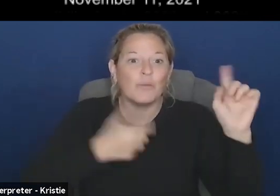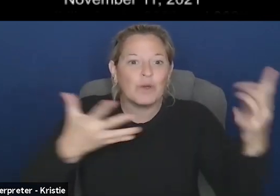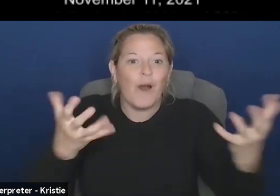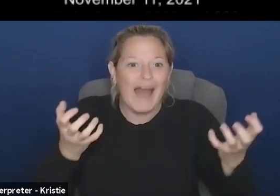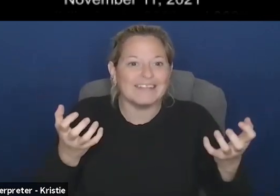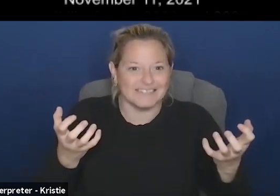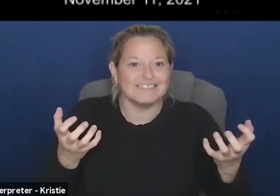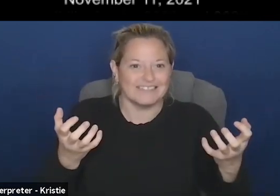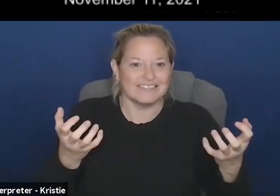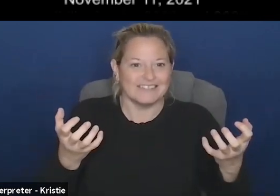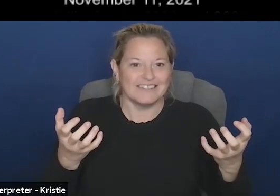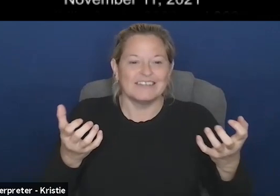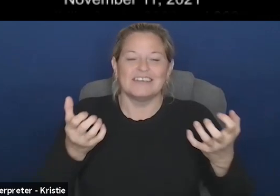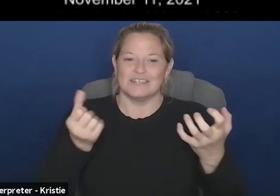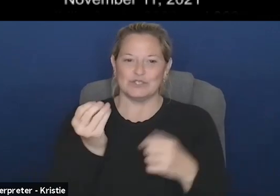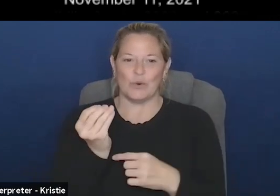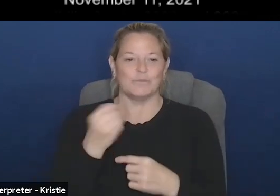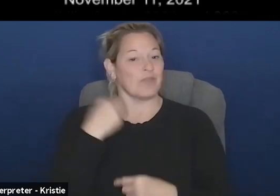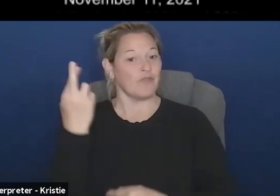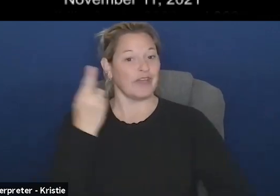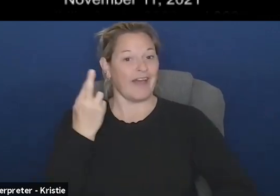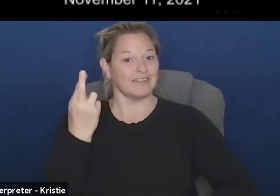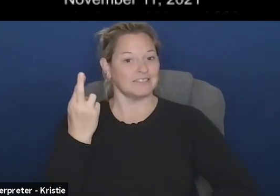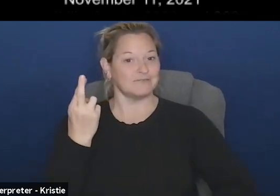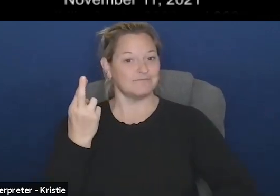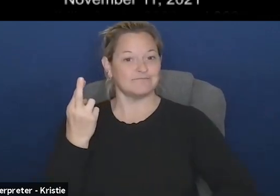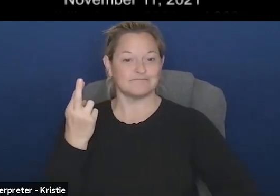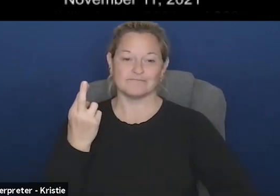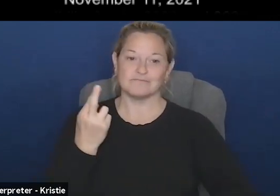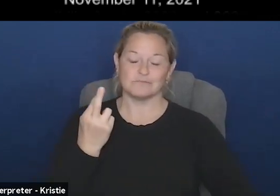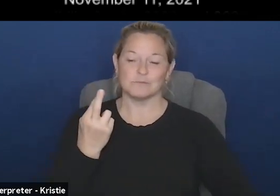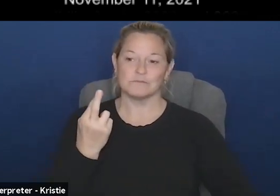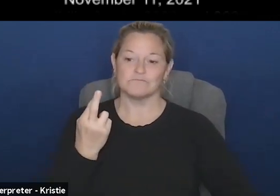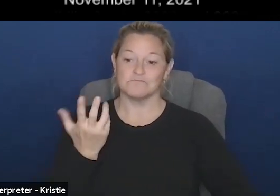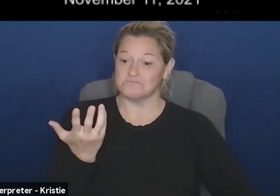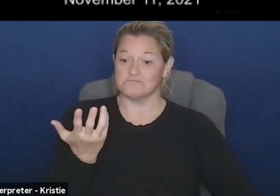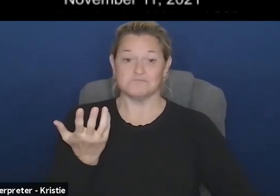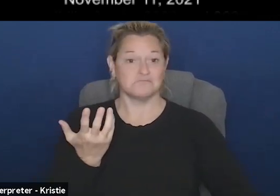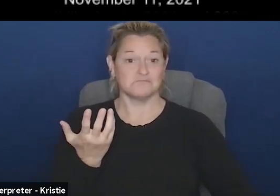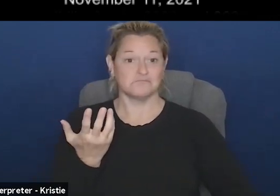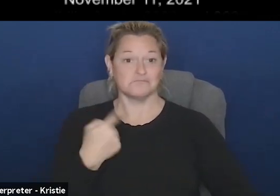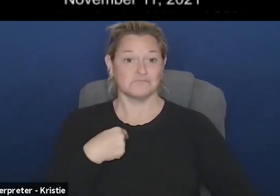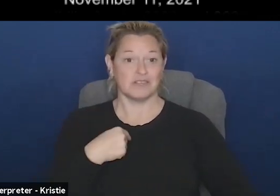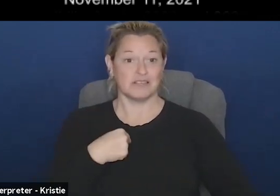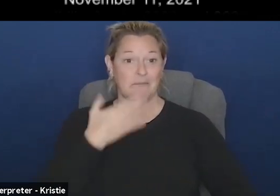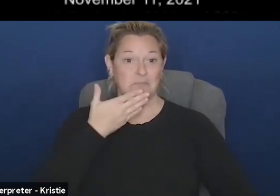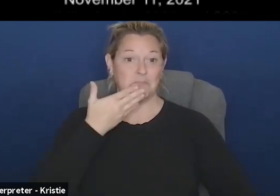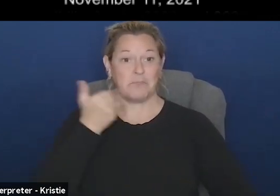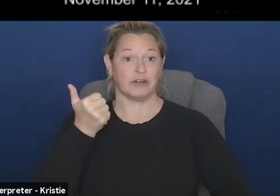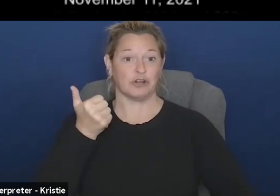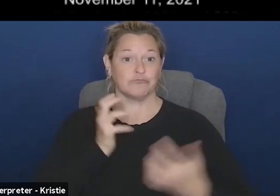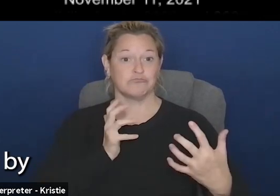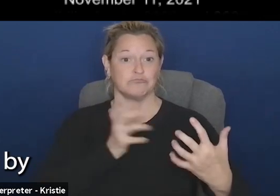do? And I realized that that in fact I would be better